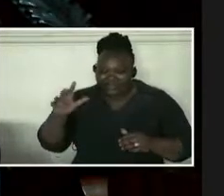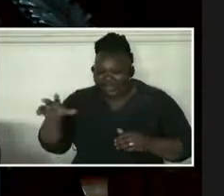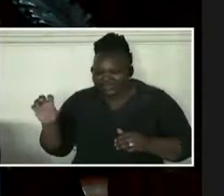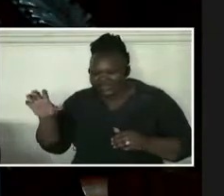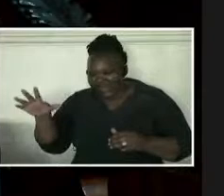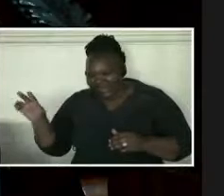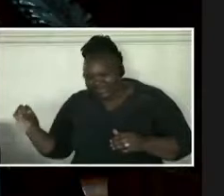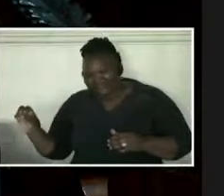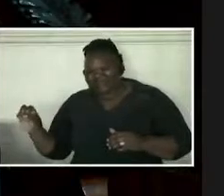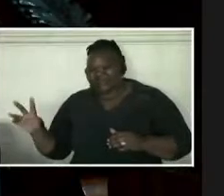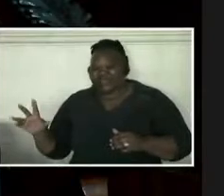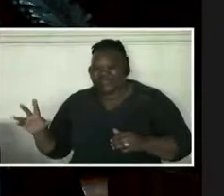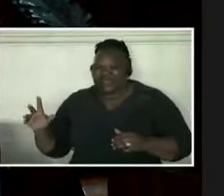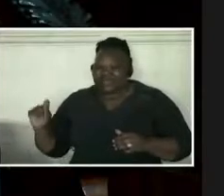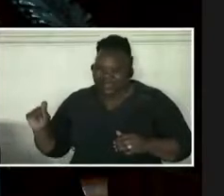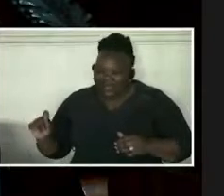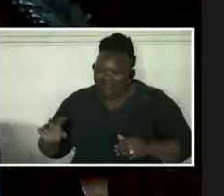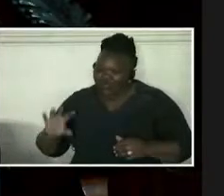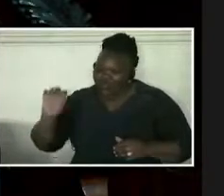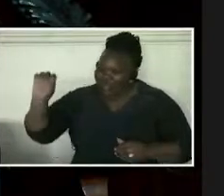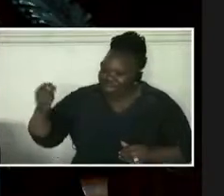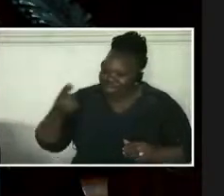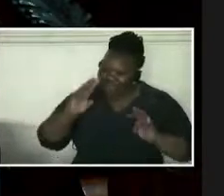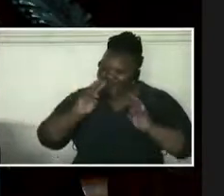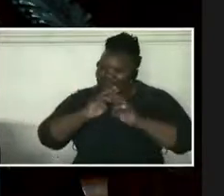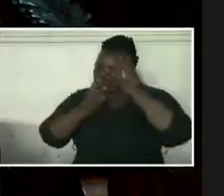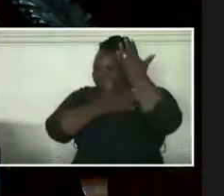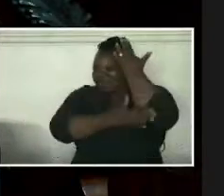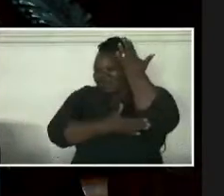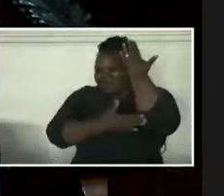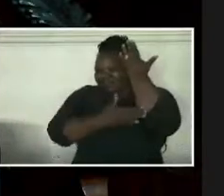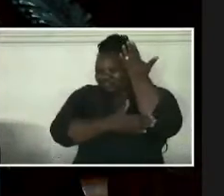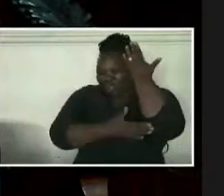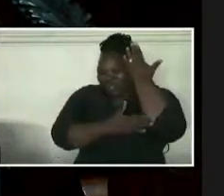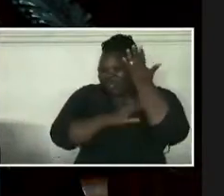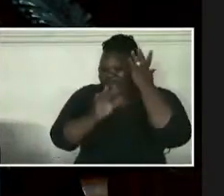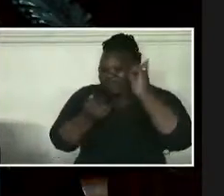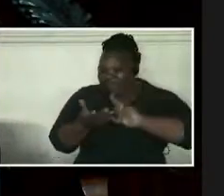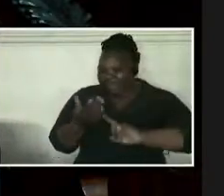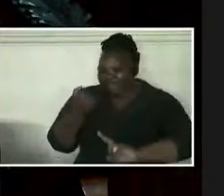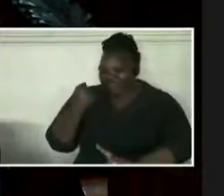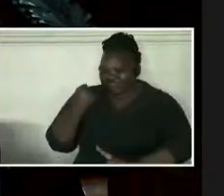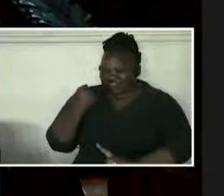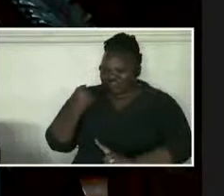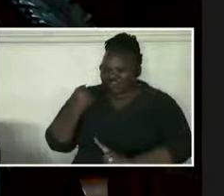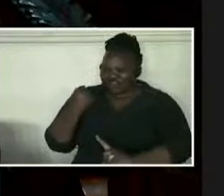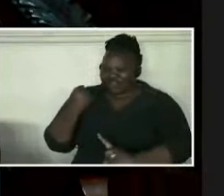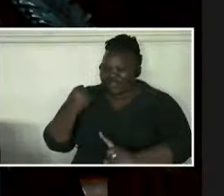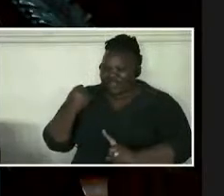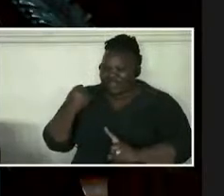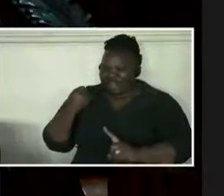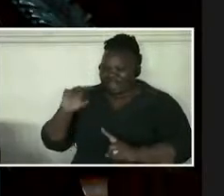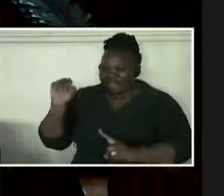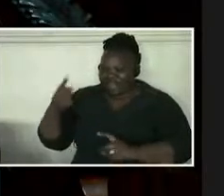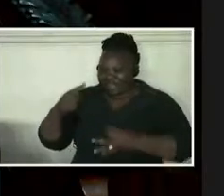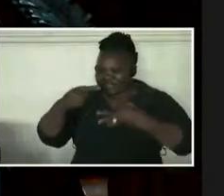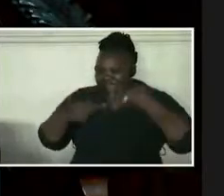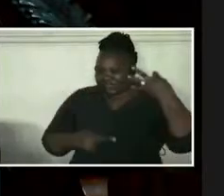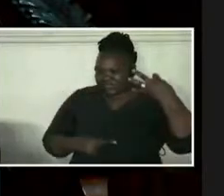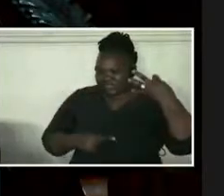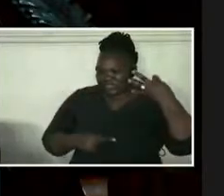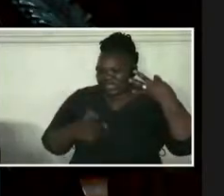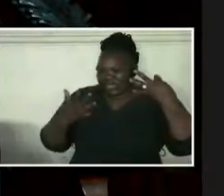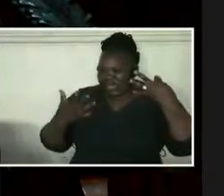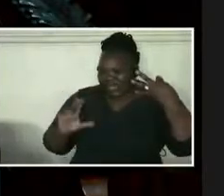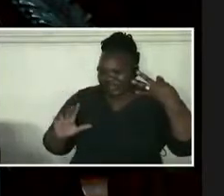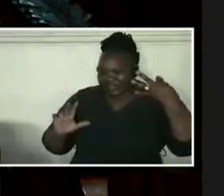target in fact we were the first in the whole country that actually achieved factory of our first departments achieved in